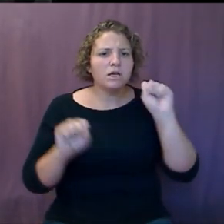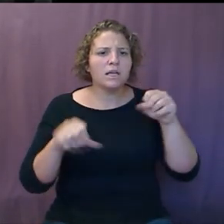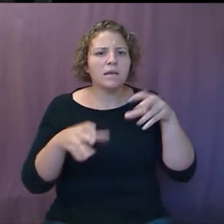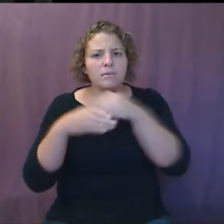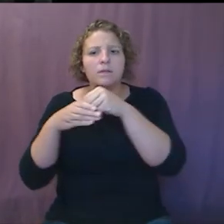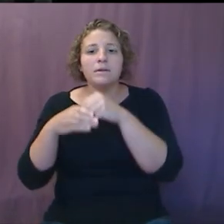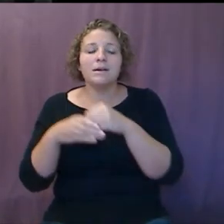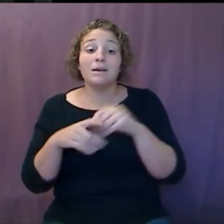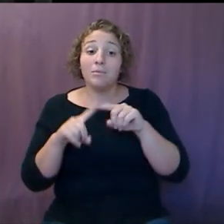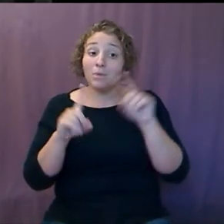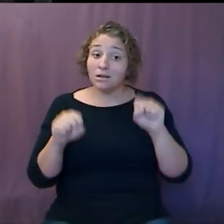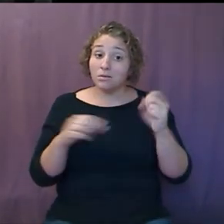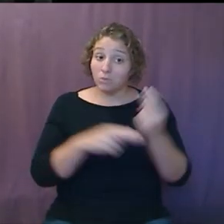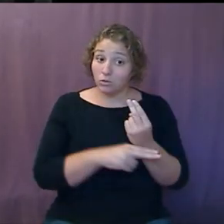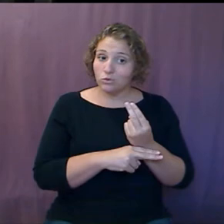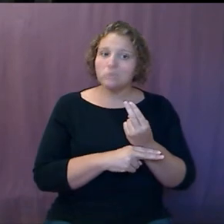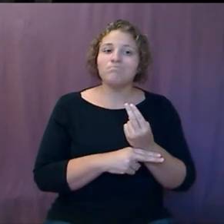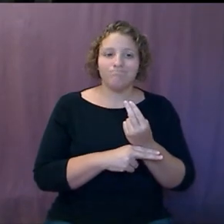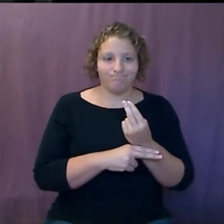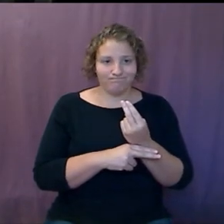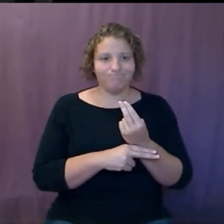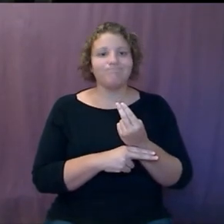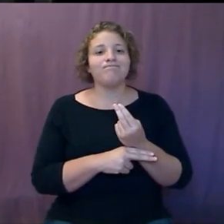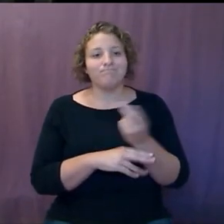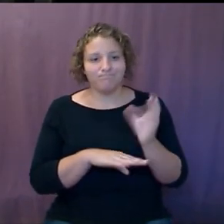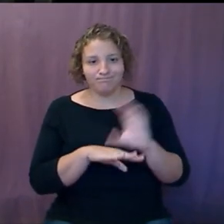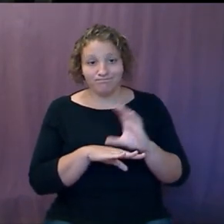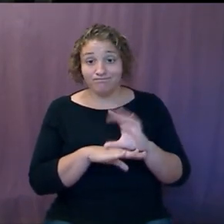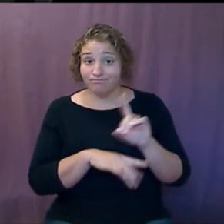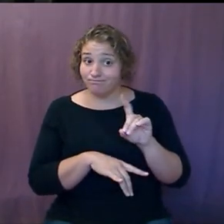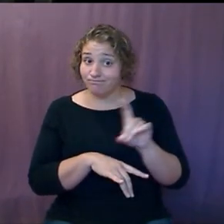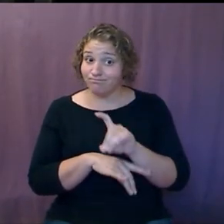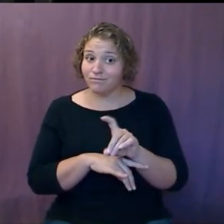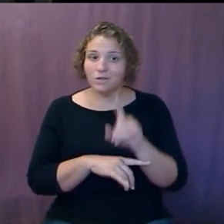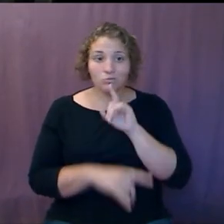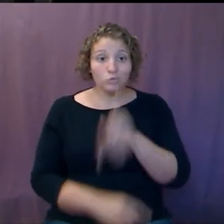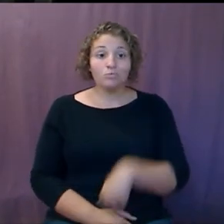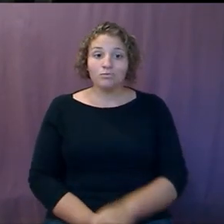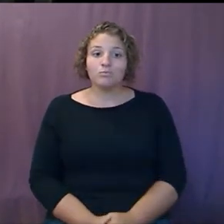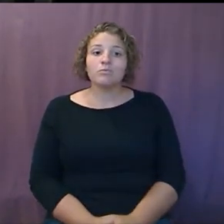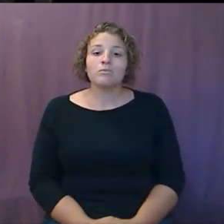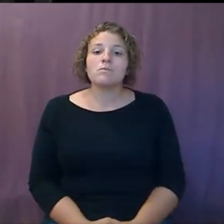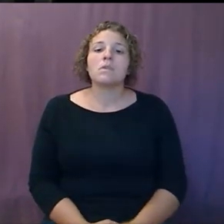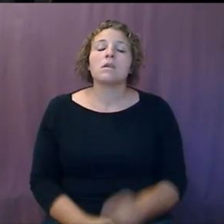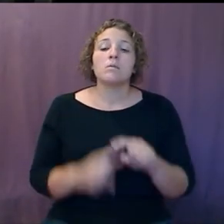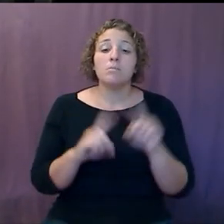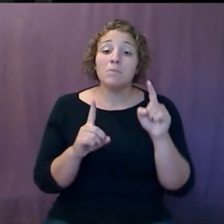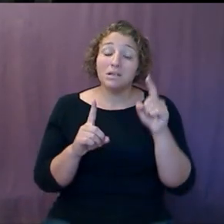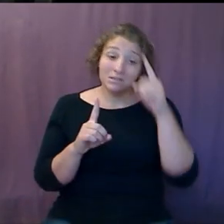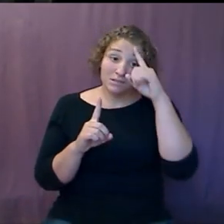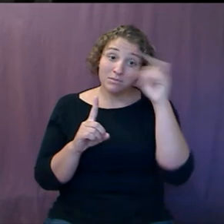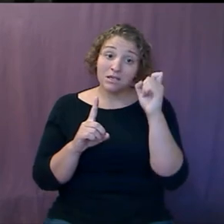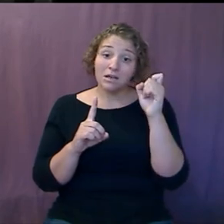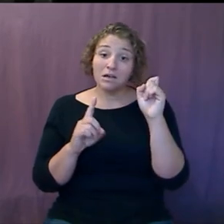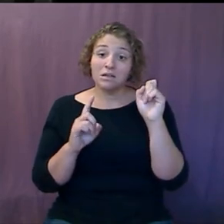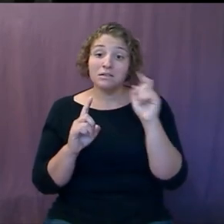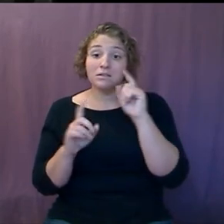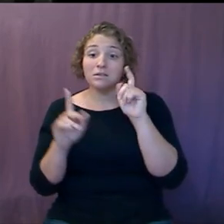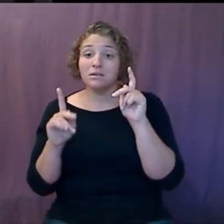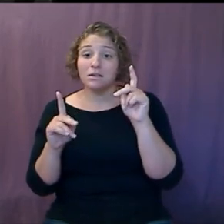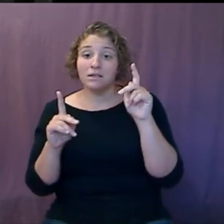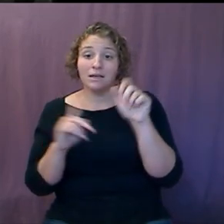but could it be used church sure but once again just because Alexander Graham Bell said